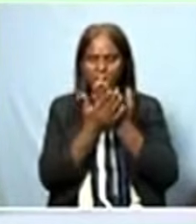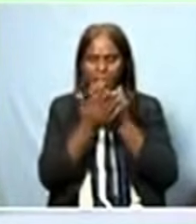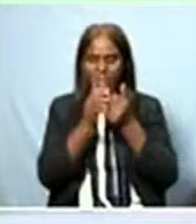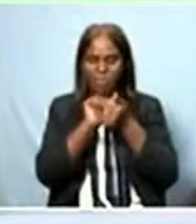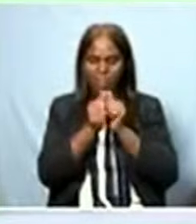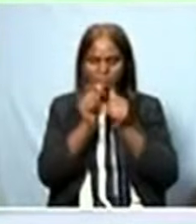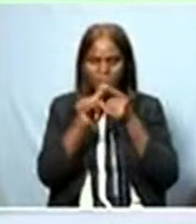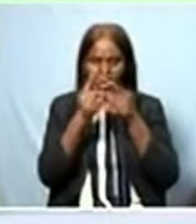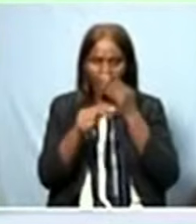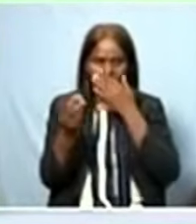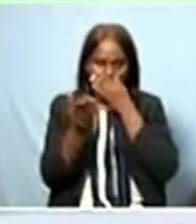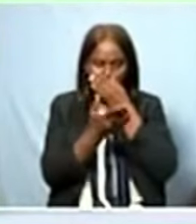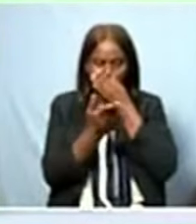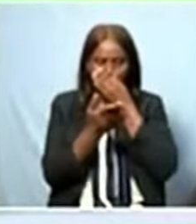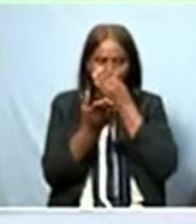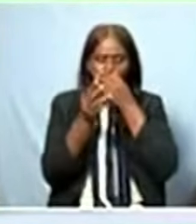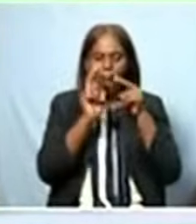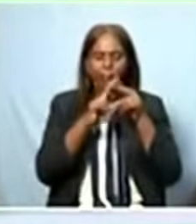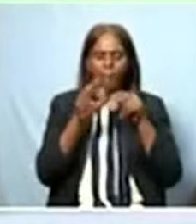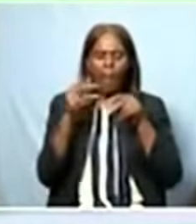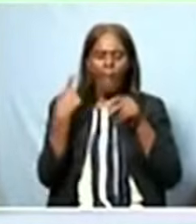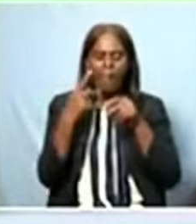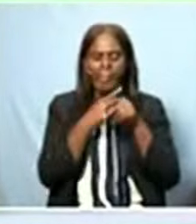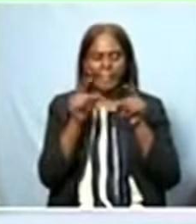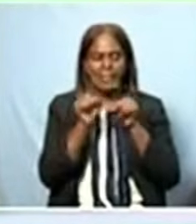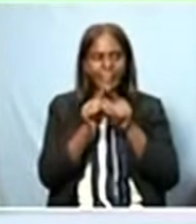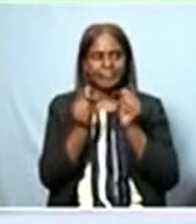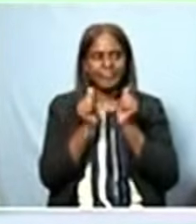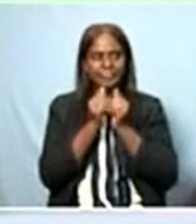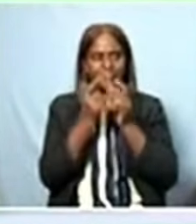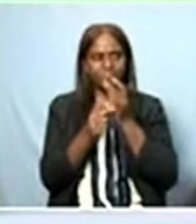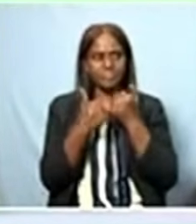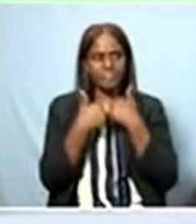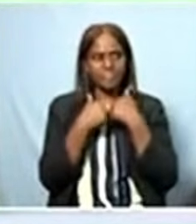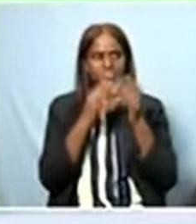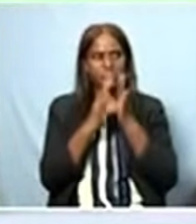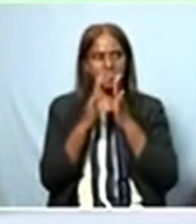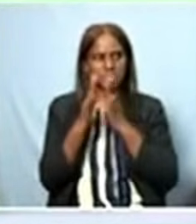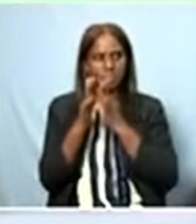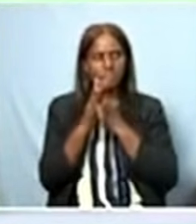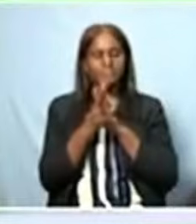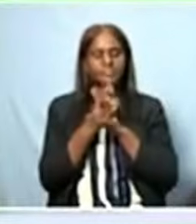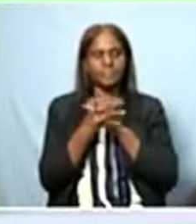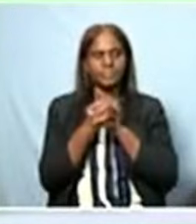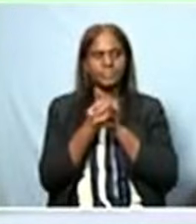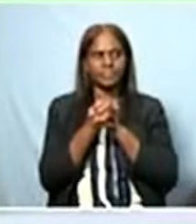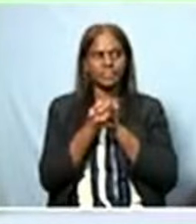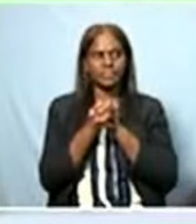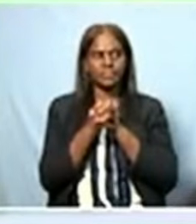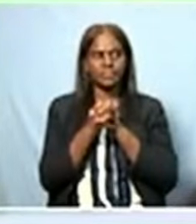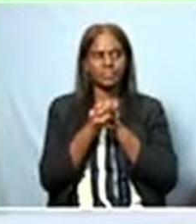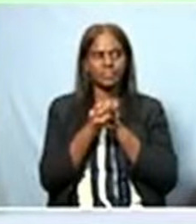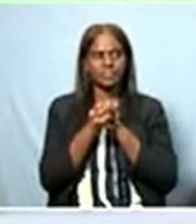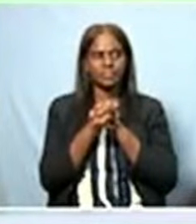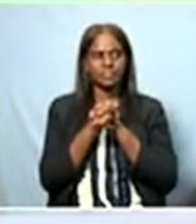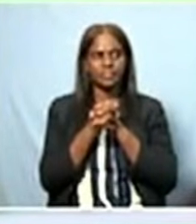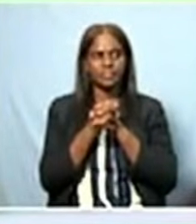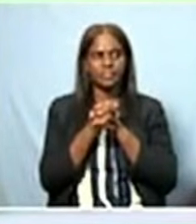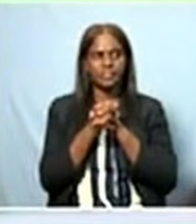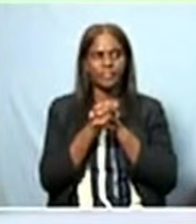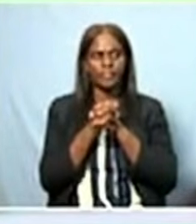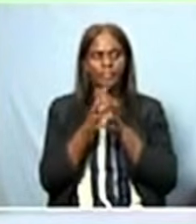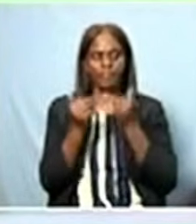amendments to bills during the sitting of the House, as well as consider more than one stage of a bill at a single sitting